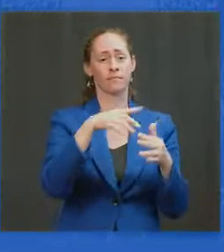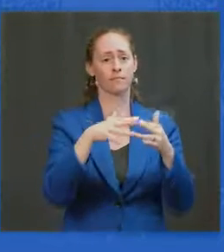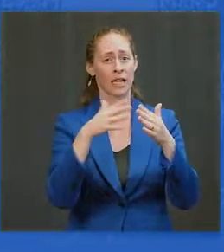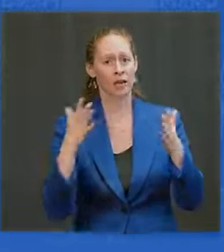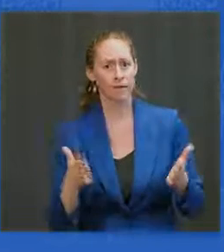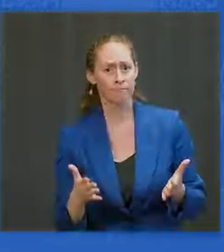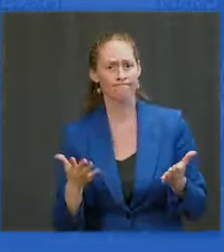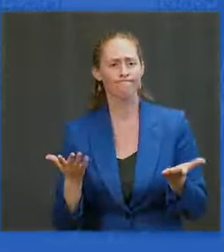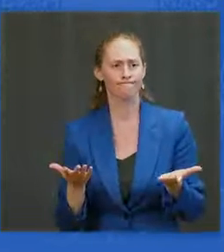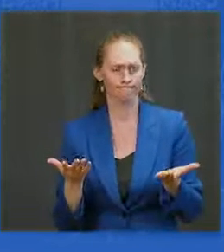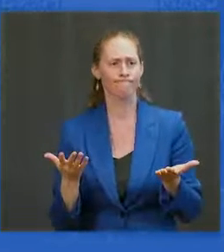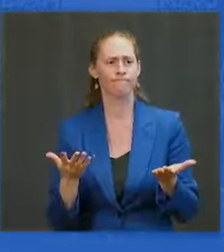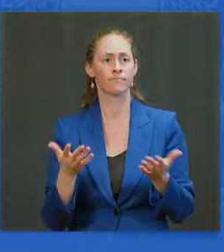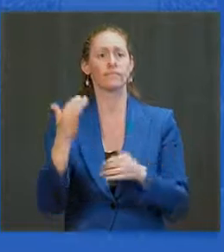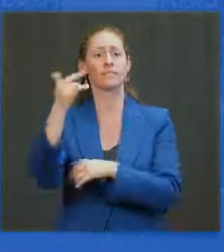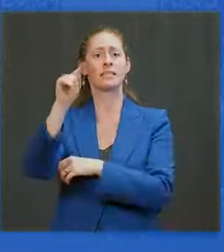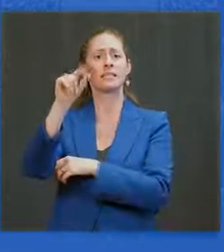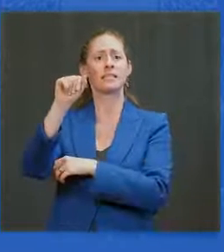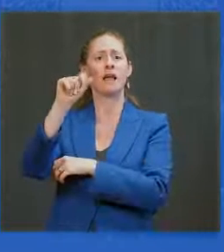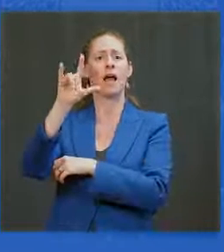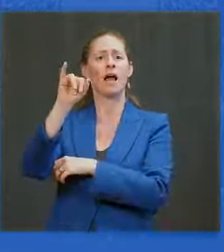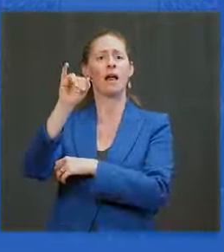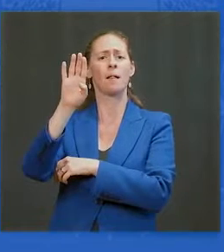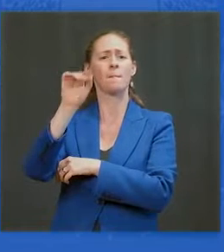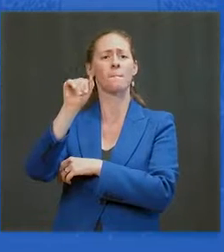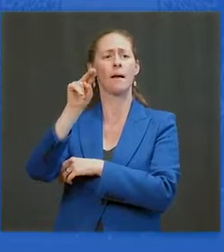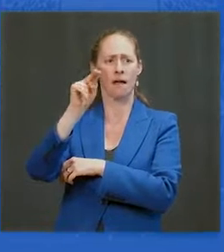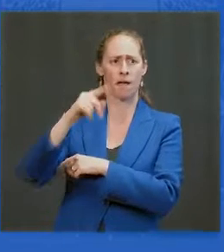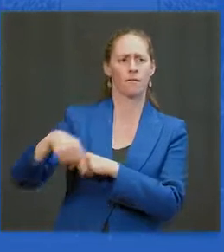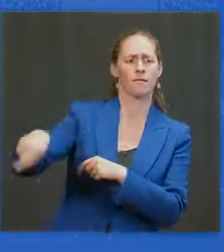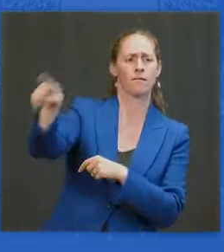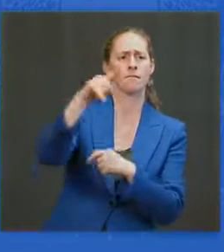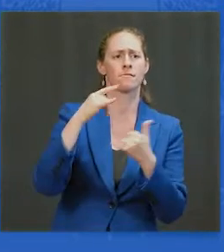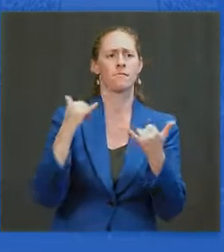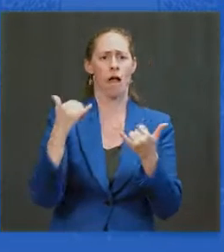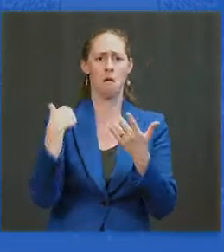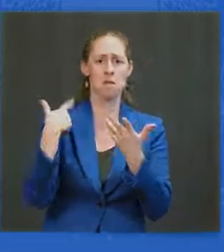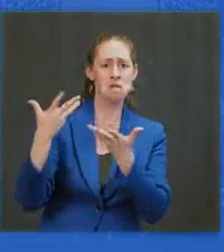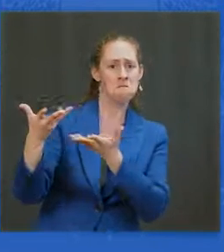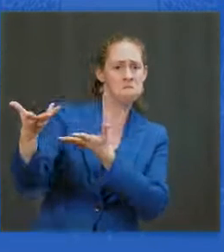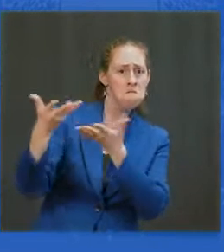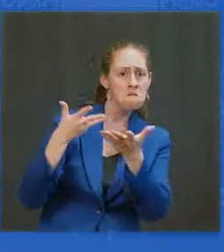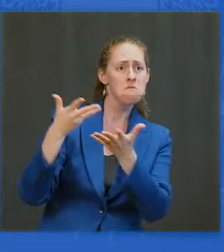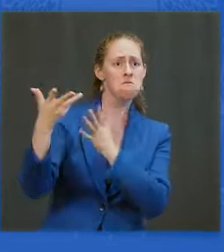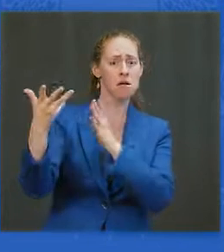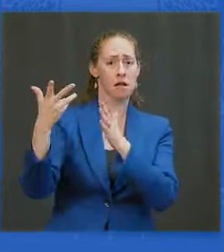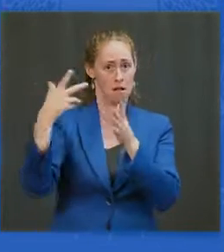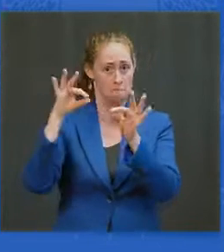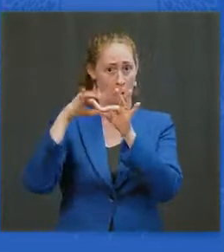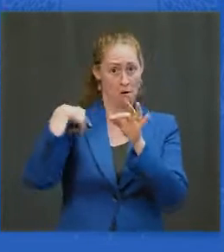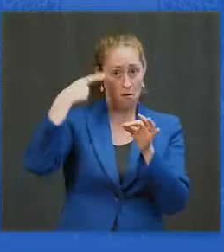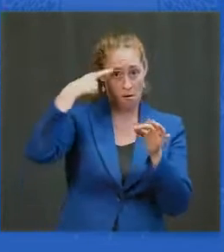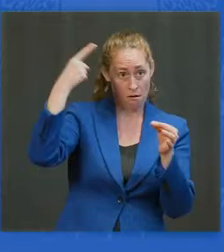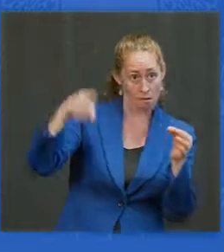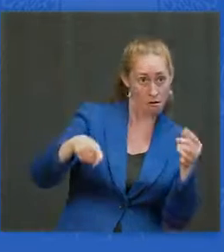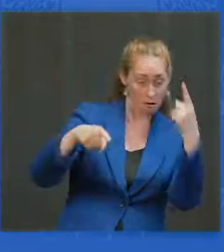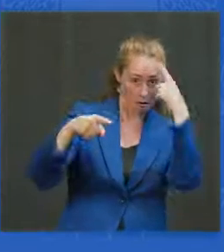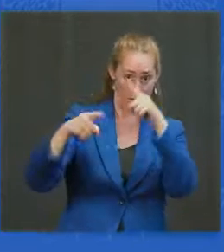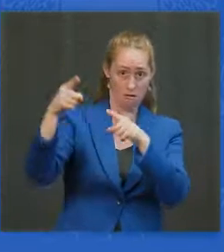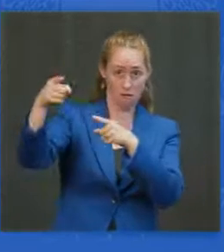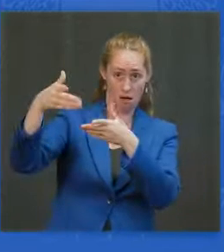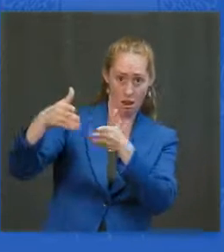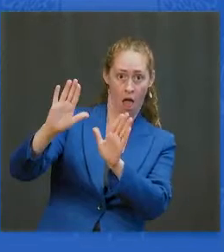the Taliban have been taking steps to work with us so we can get our people out. But it's a tenuous